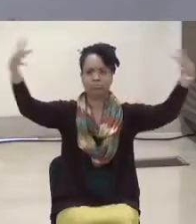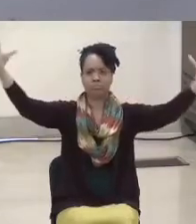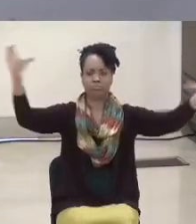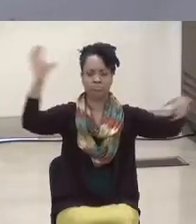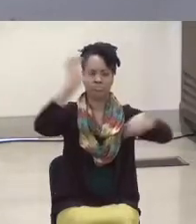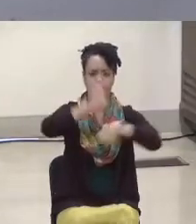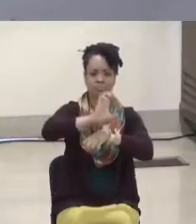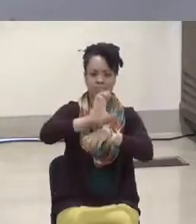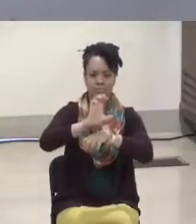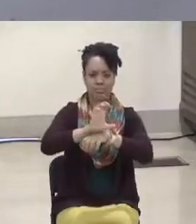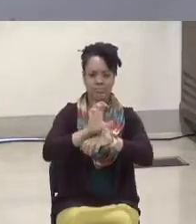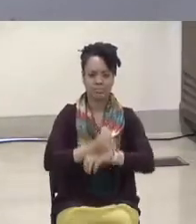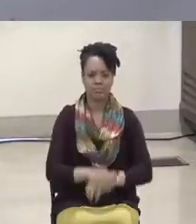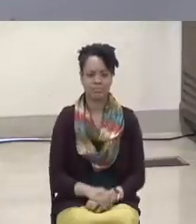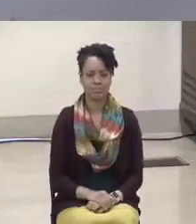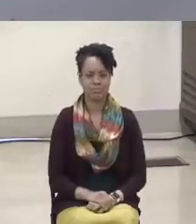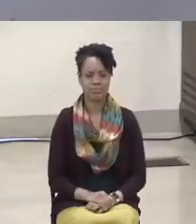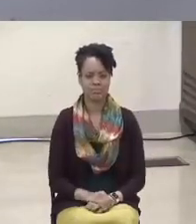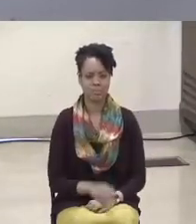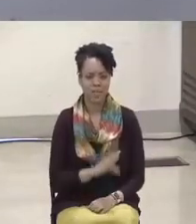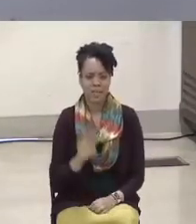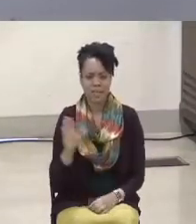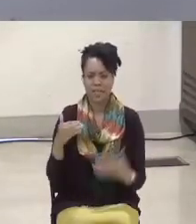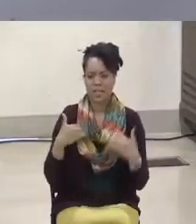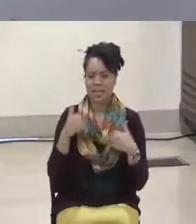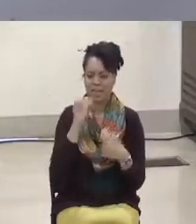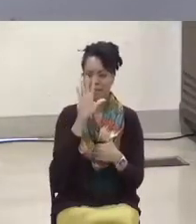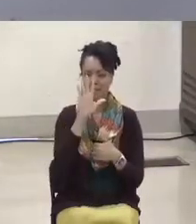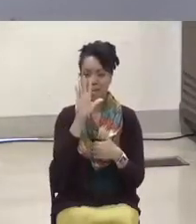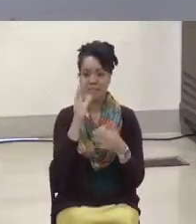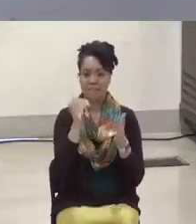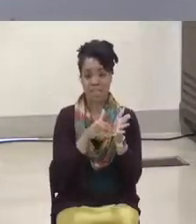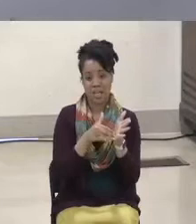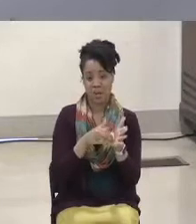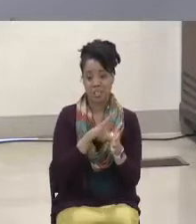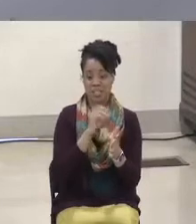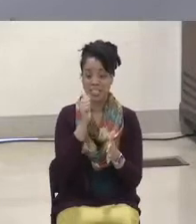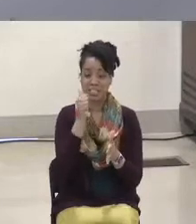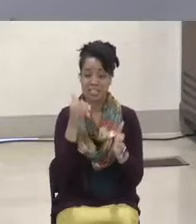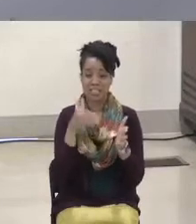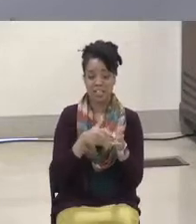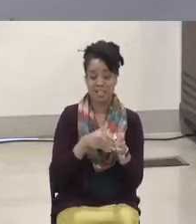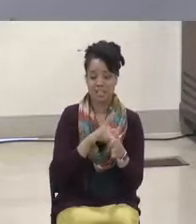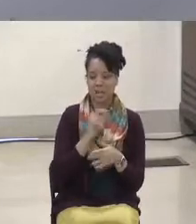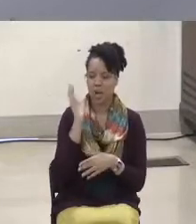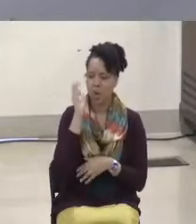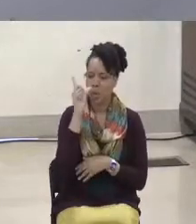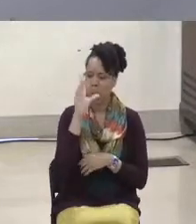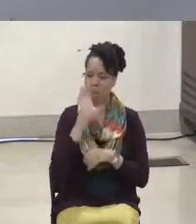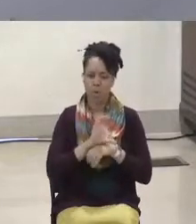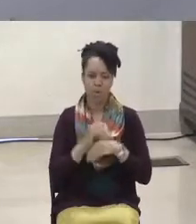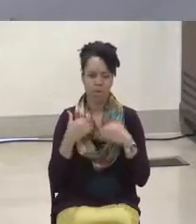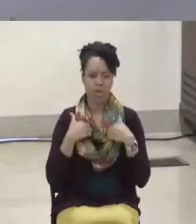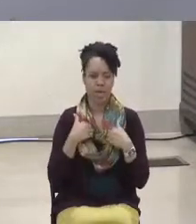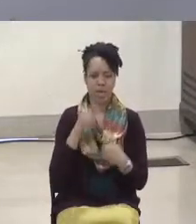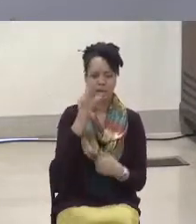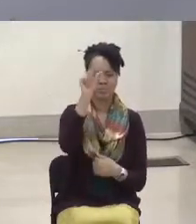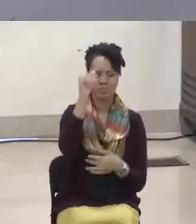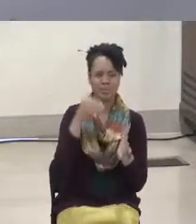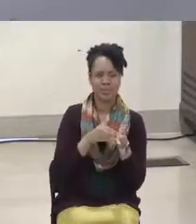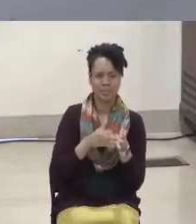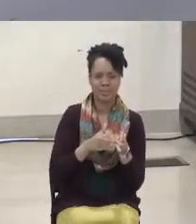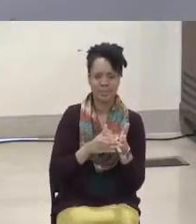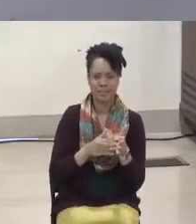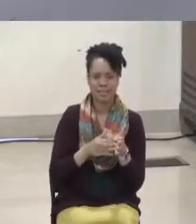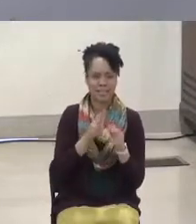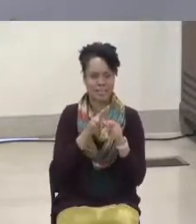unas casas, unas iglesias grandísimas. and they got 5,000 and 10,000. I heard one church got 20,000 seats